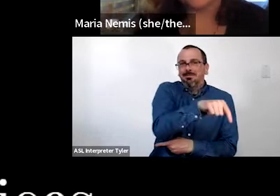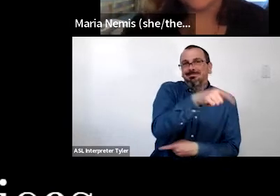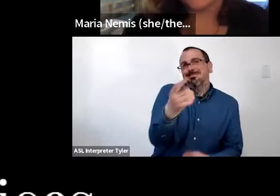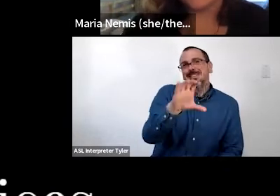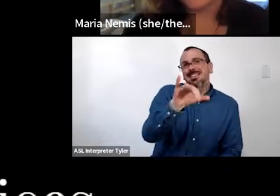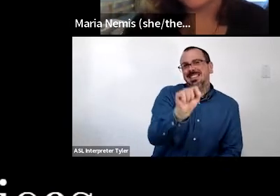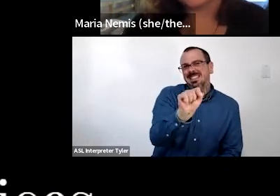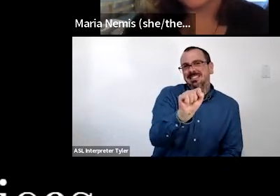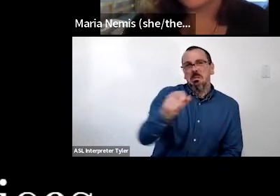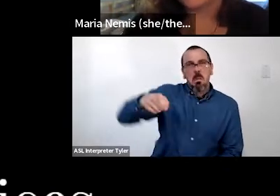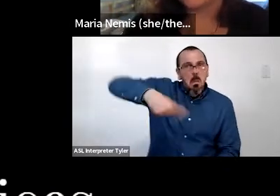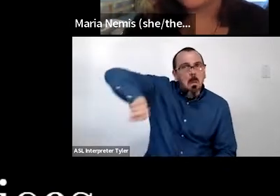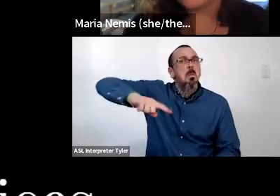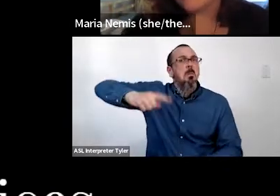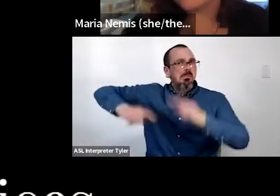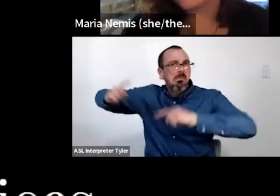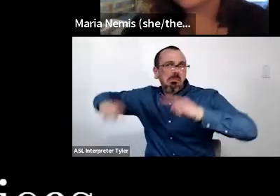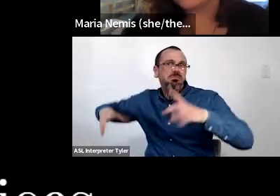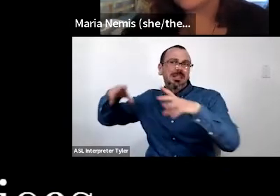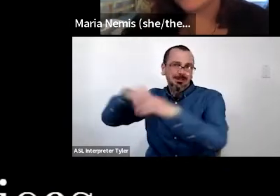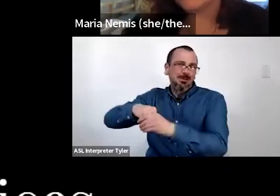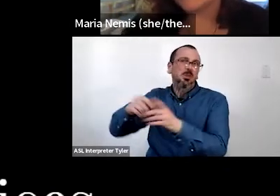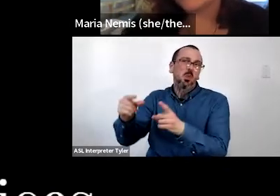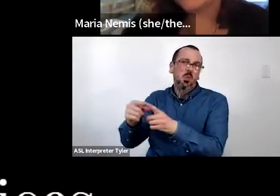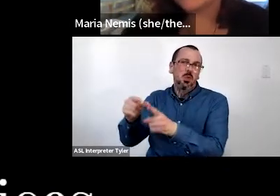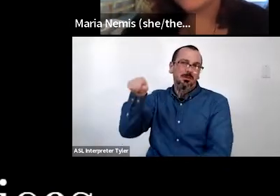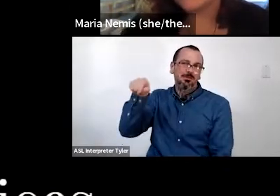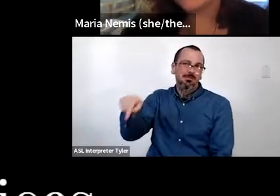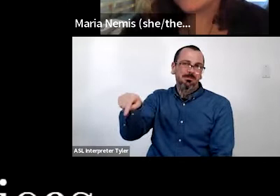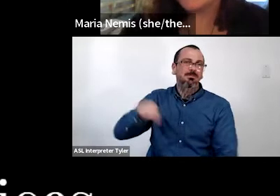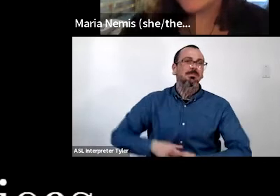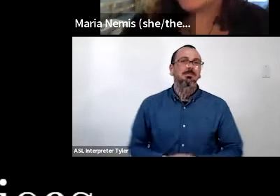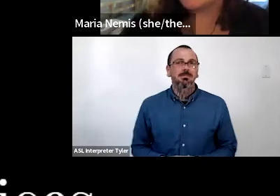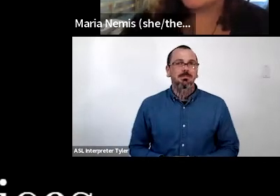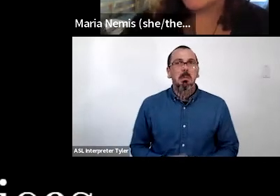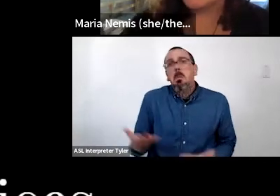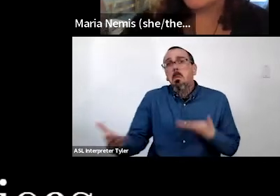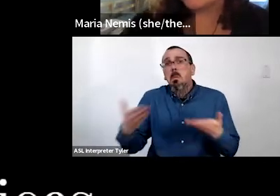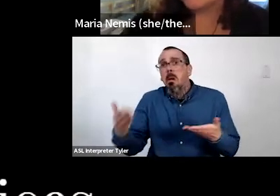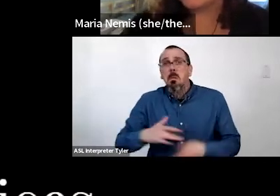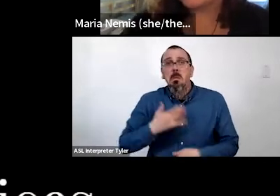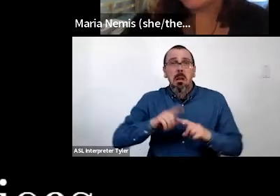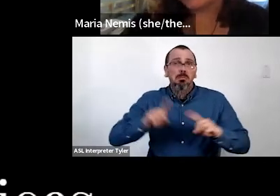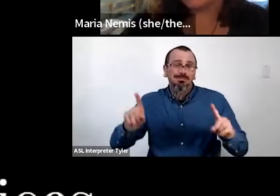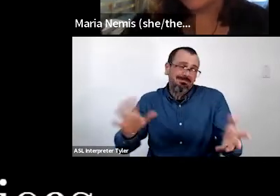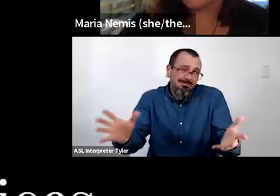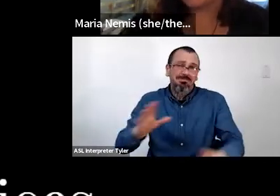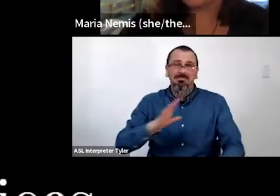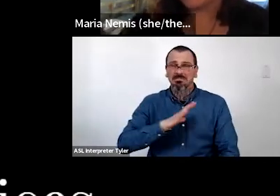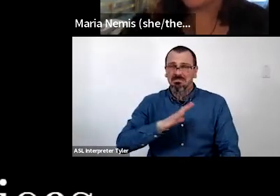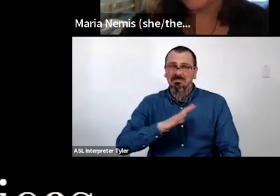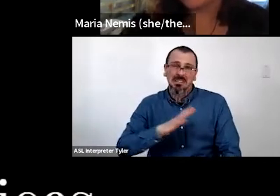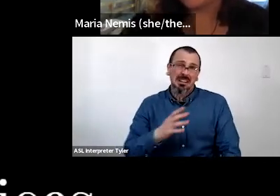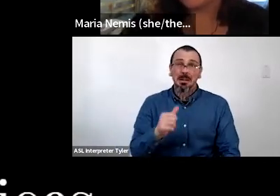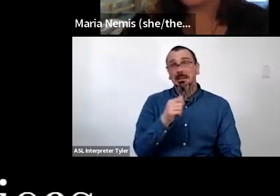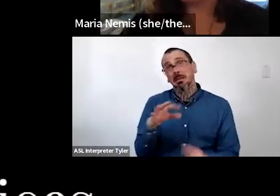be my convention for this presentation, as this research encompasses 7 named gender identities and then the entirety of